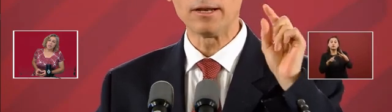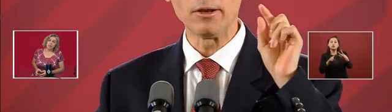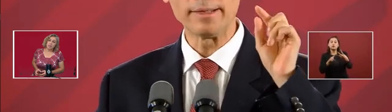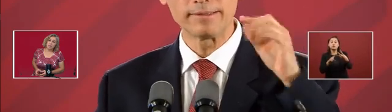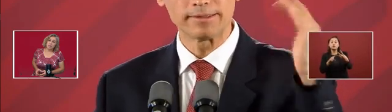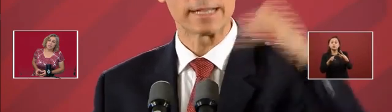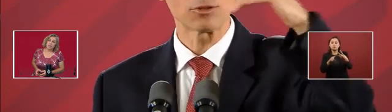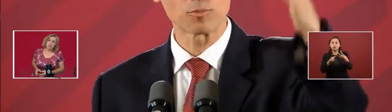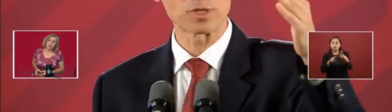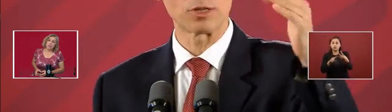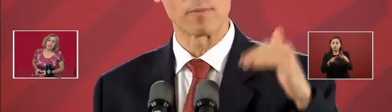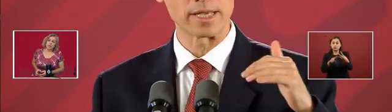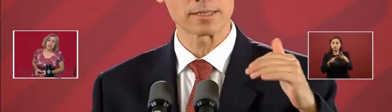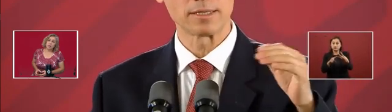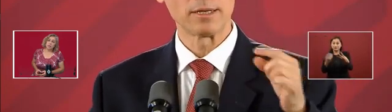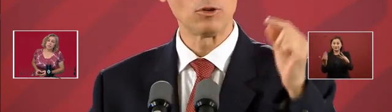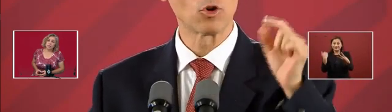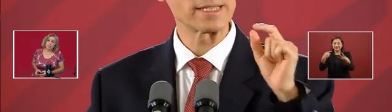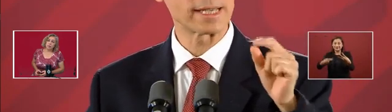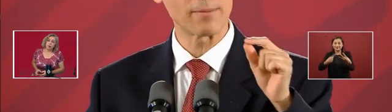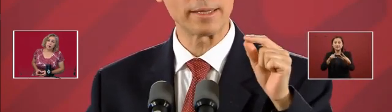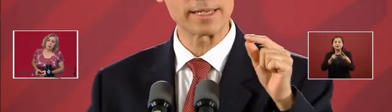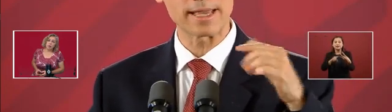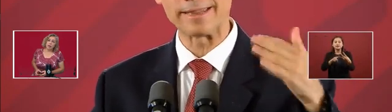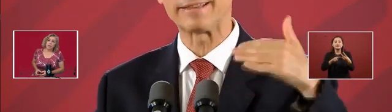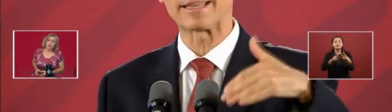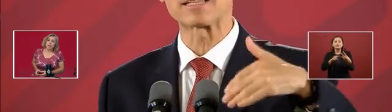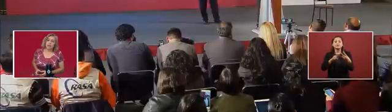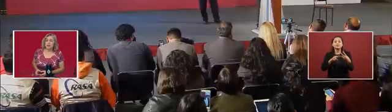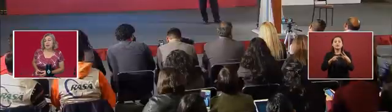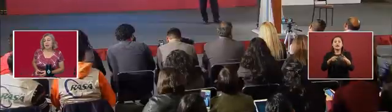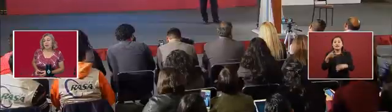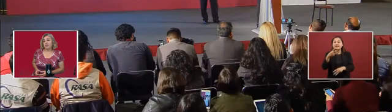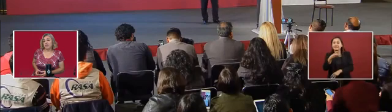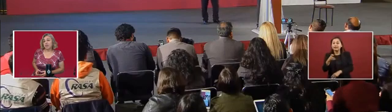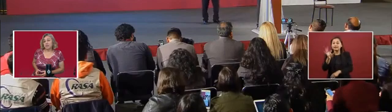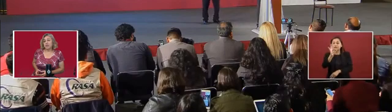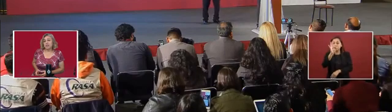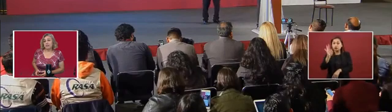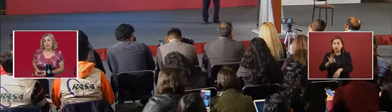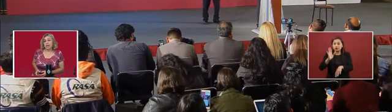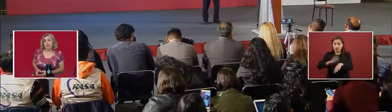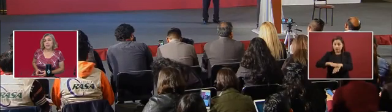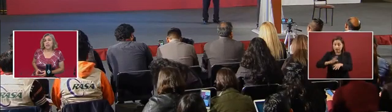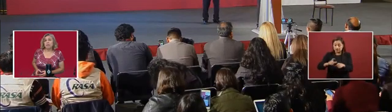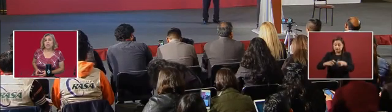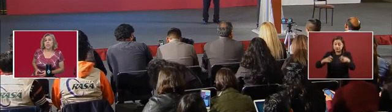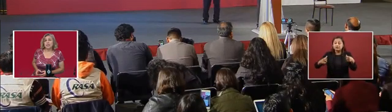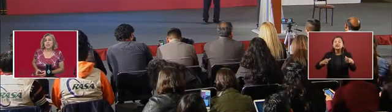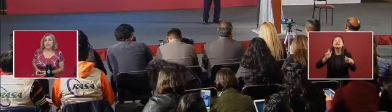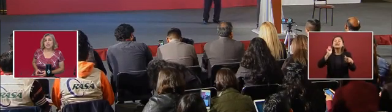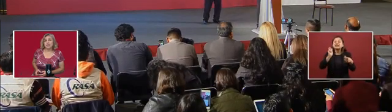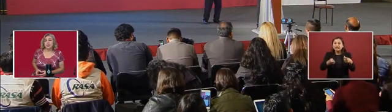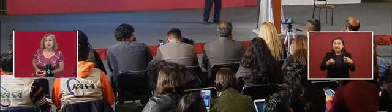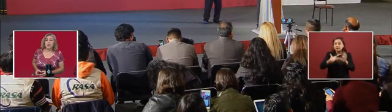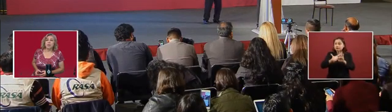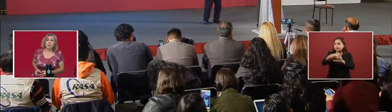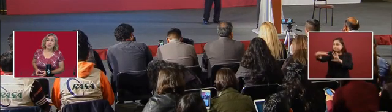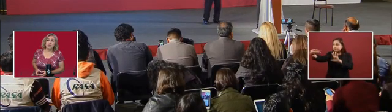in general. It has no relation actually because it's an observed case of